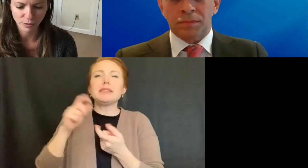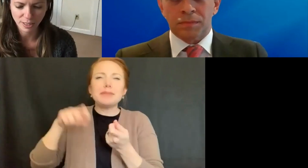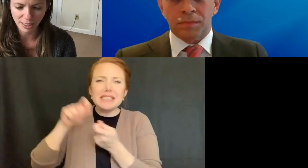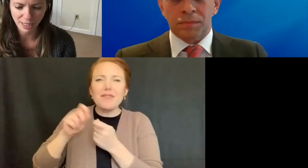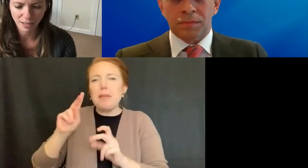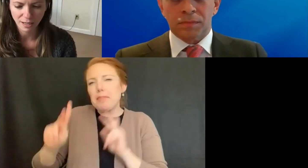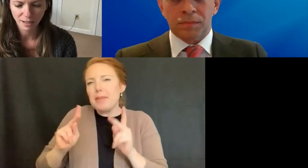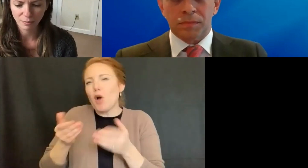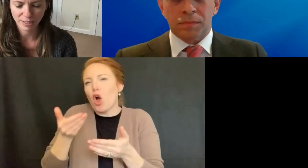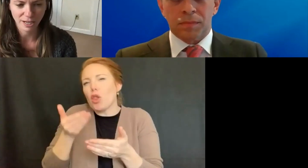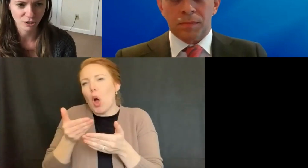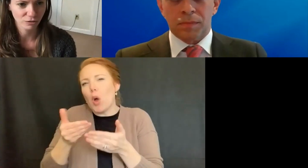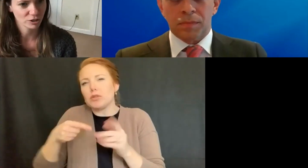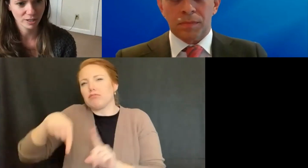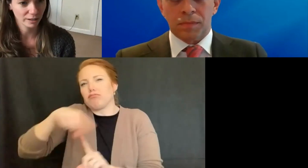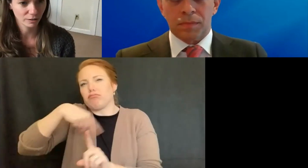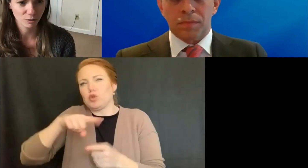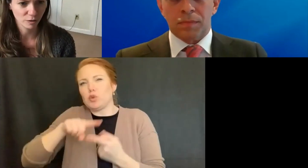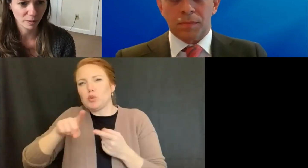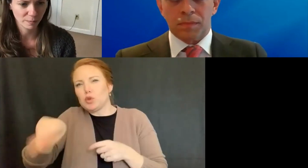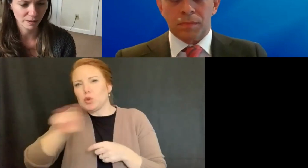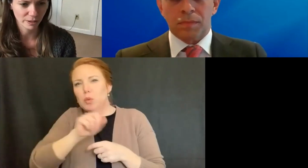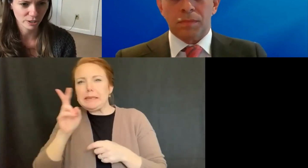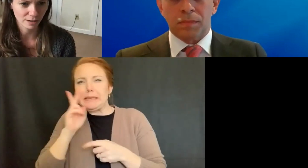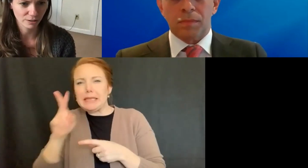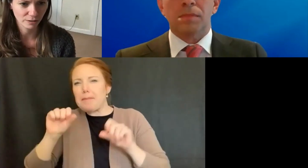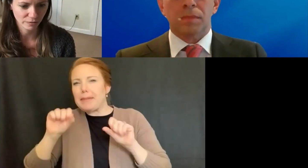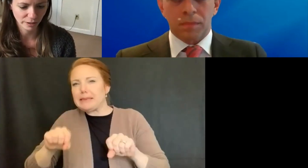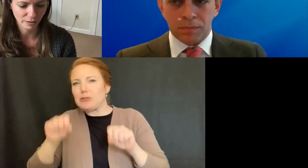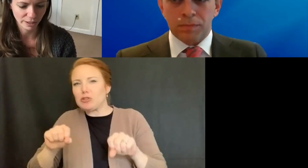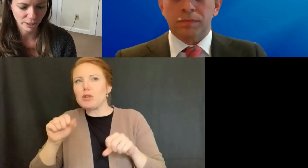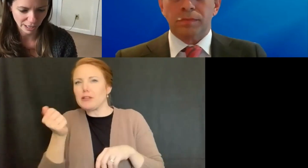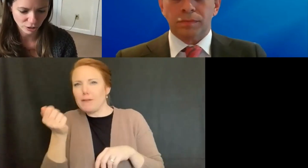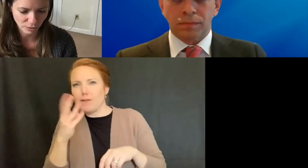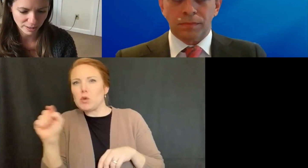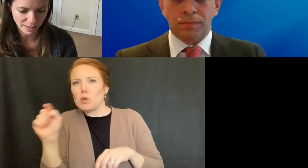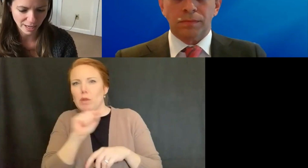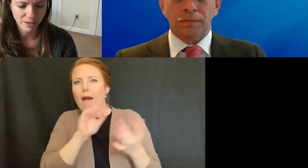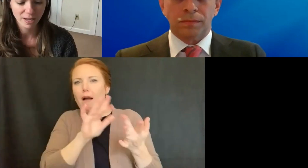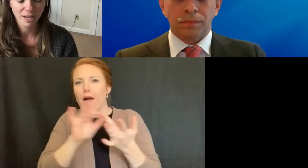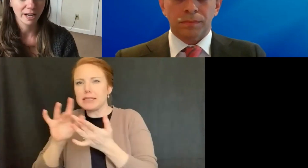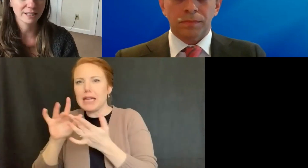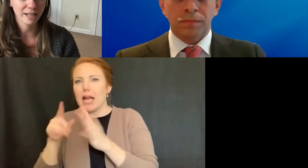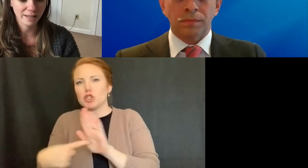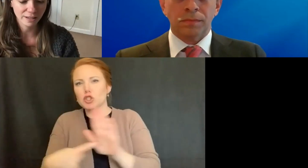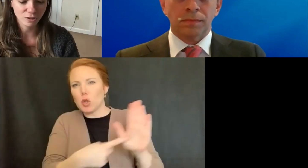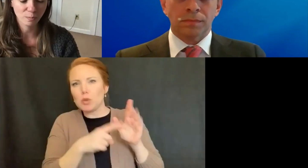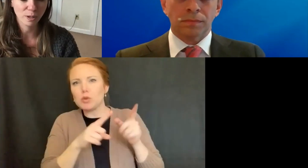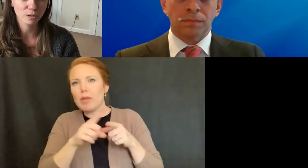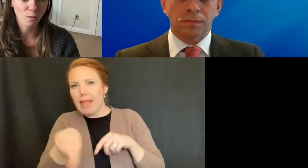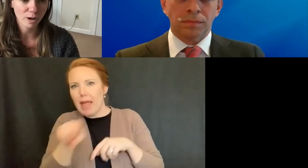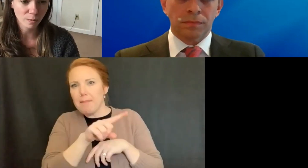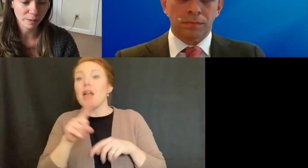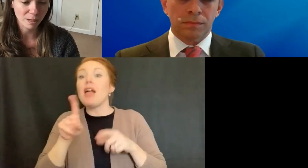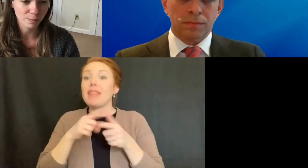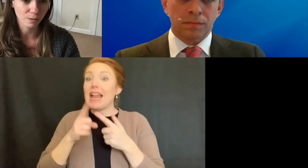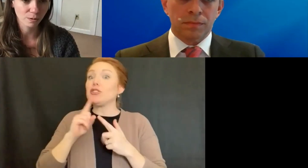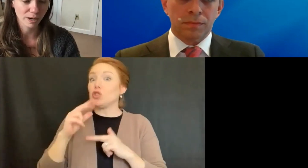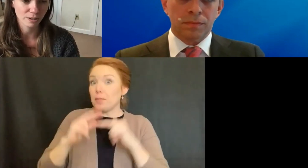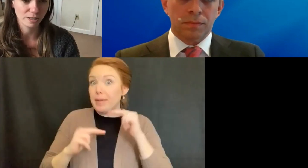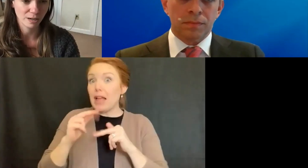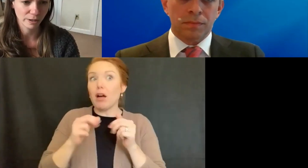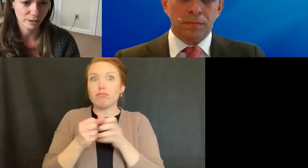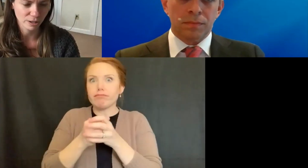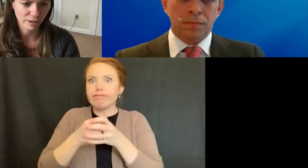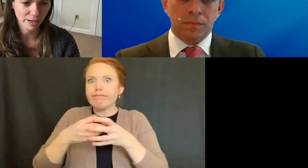to you who'll see the potential, just like those few people I reached out to, I showed it to them. And he's like, and then as you build more and more people